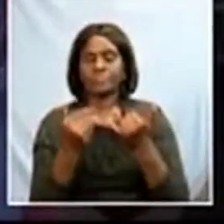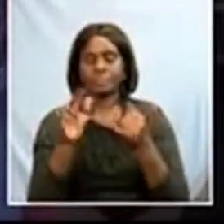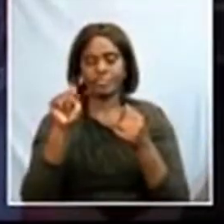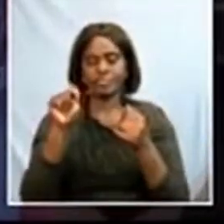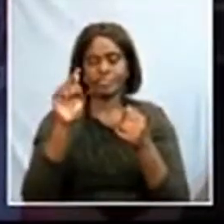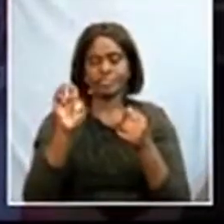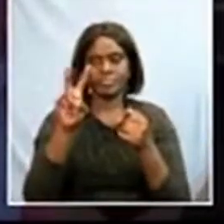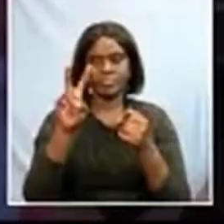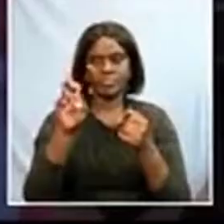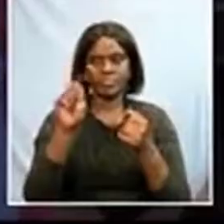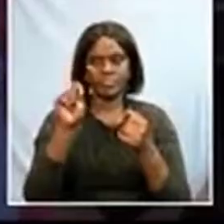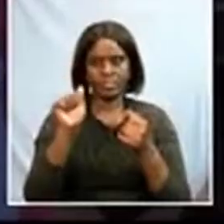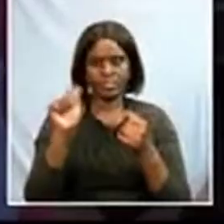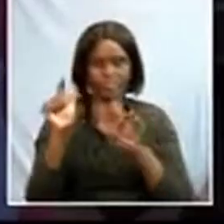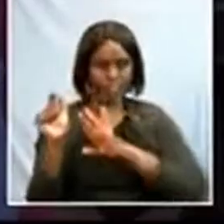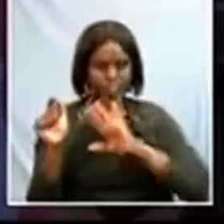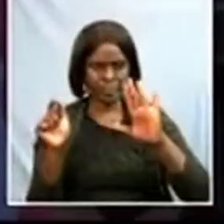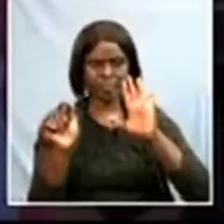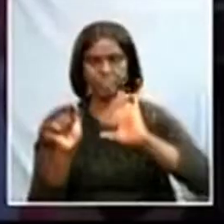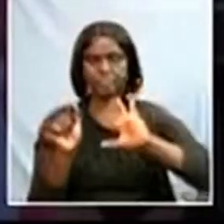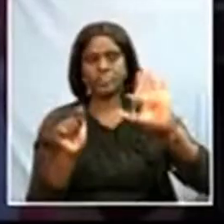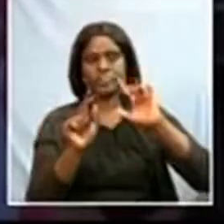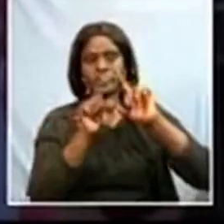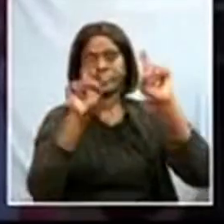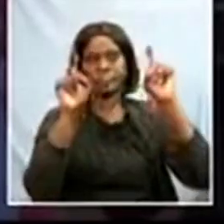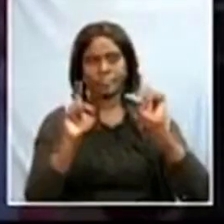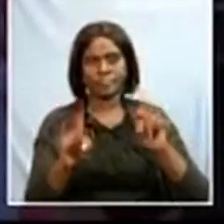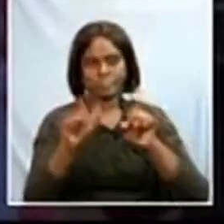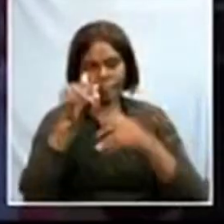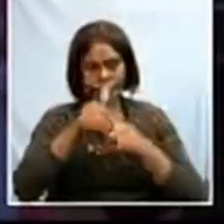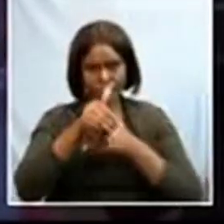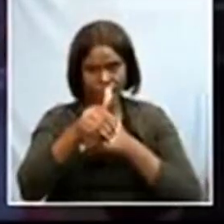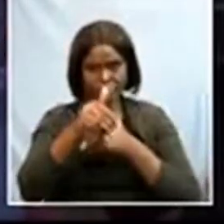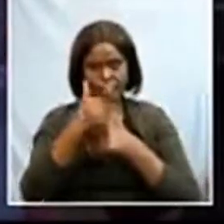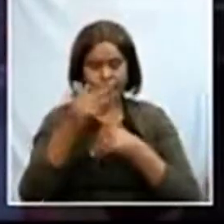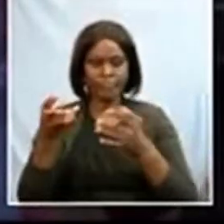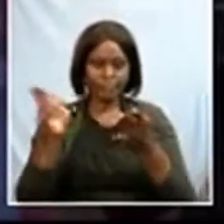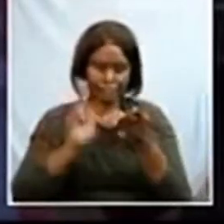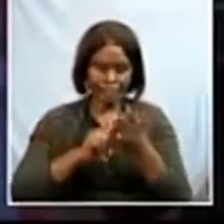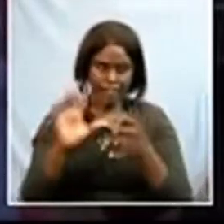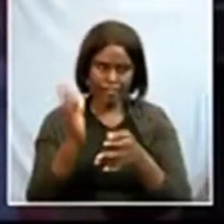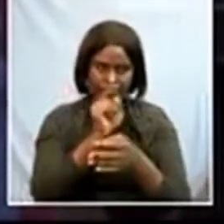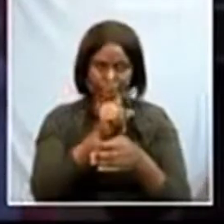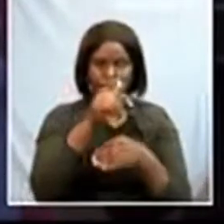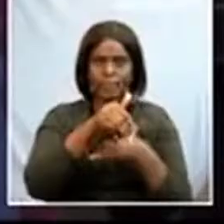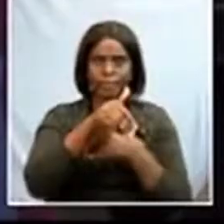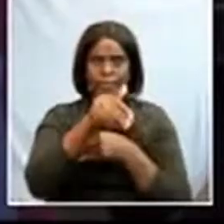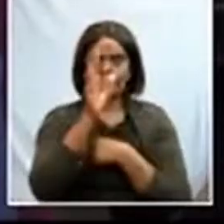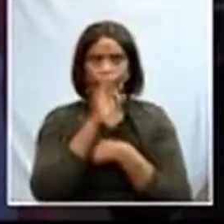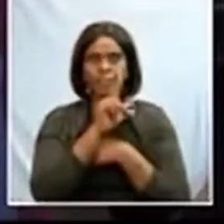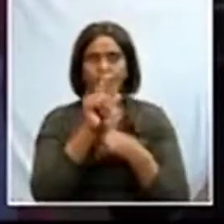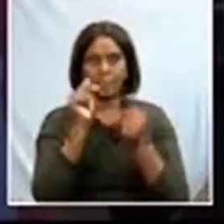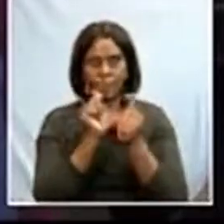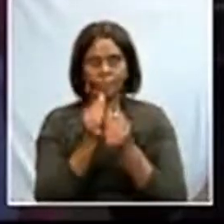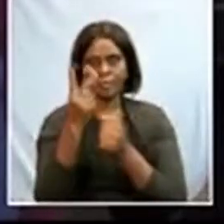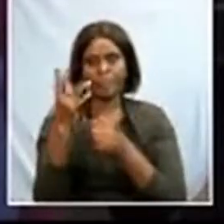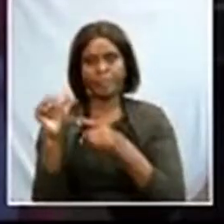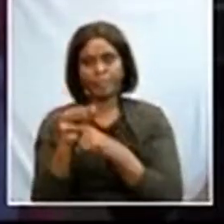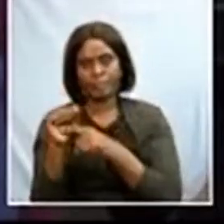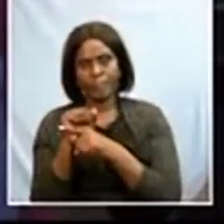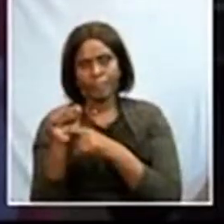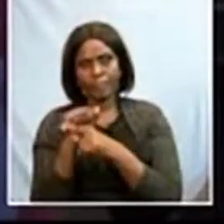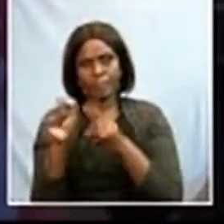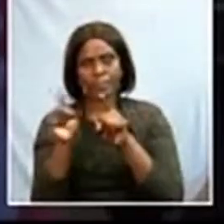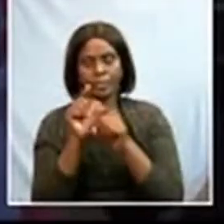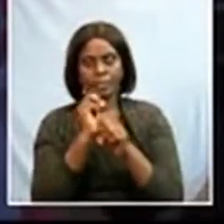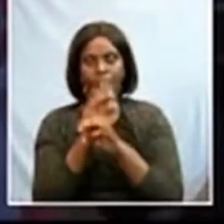Teveta that suspended the initial registration had reinstated the registration with 2 courses, like you